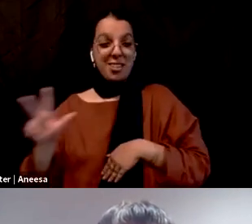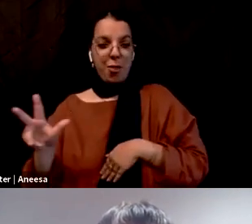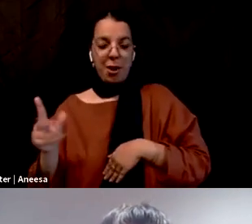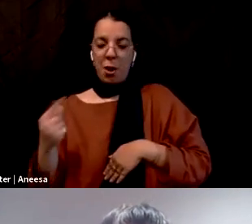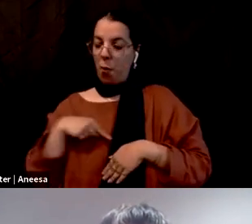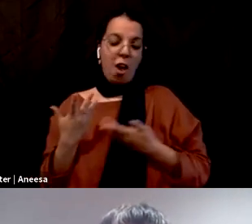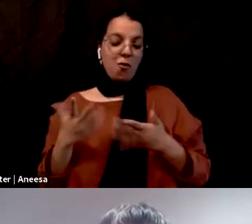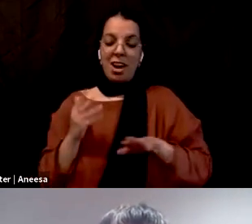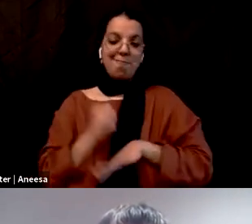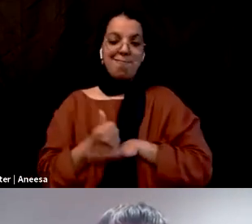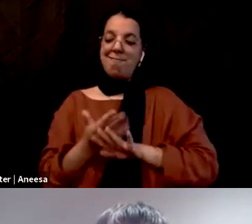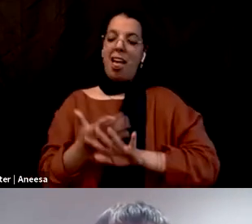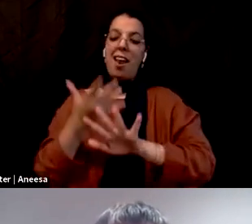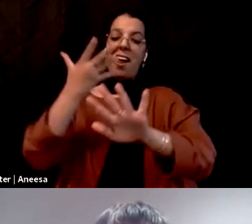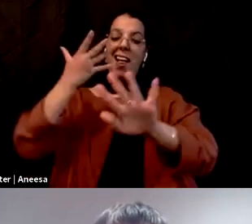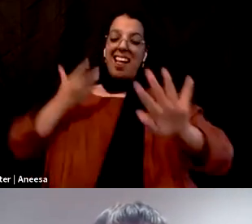started working here in